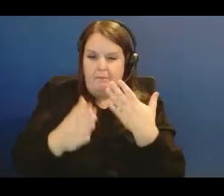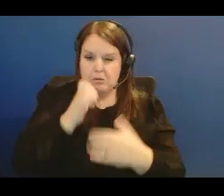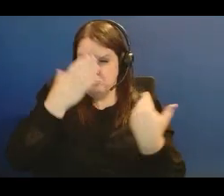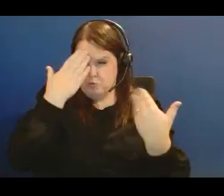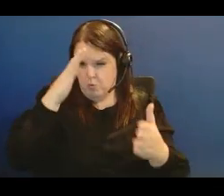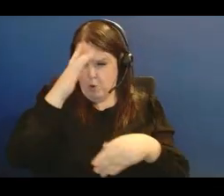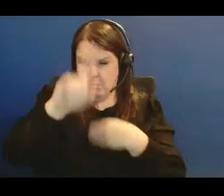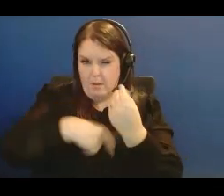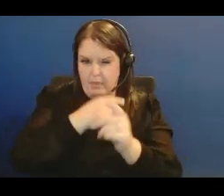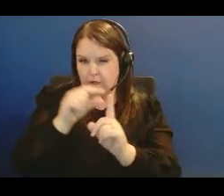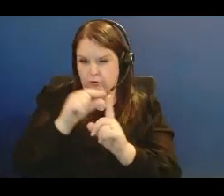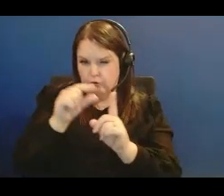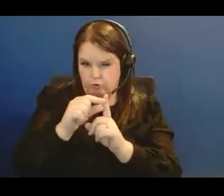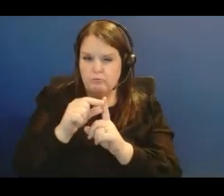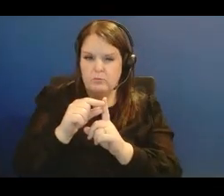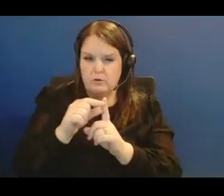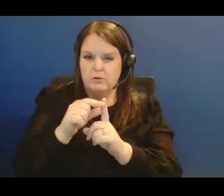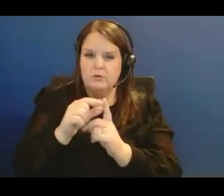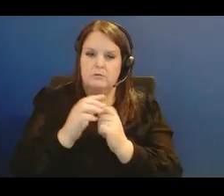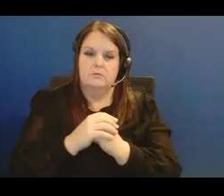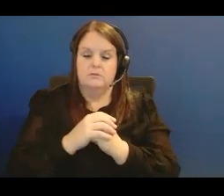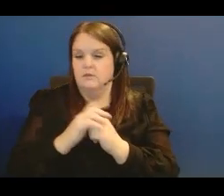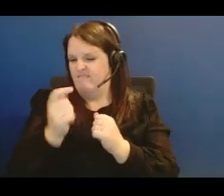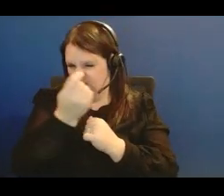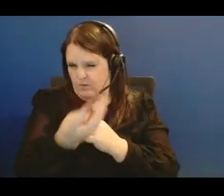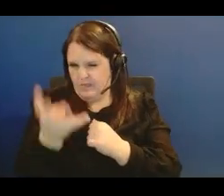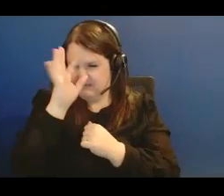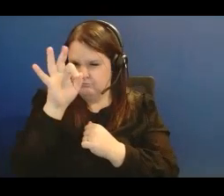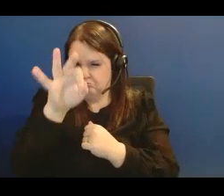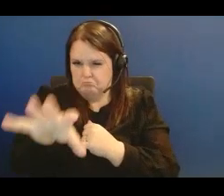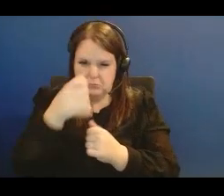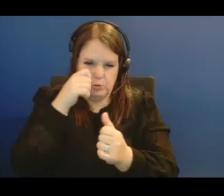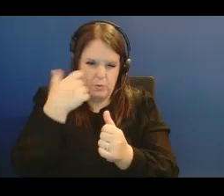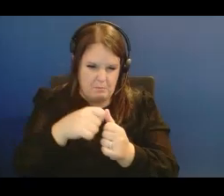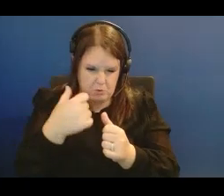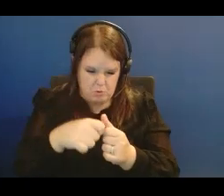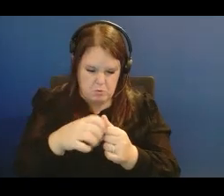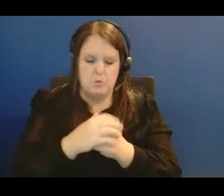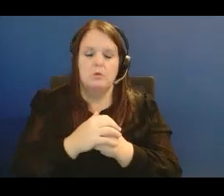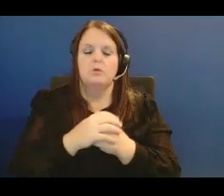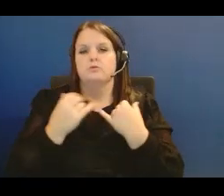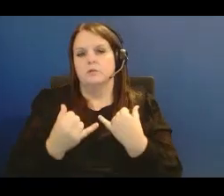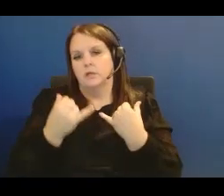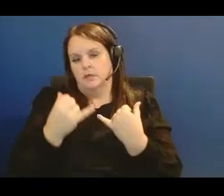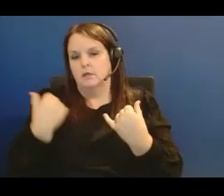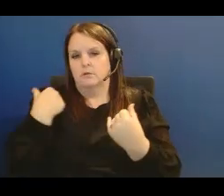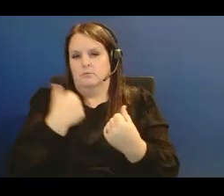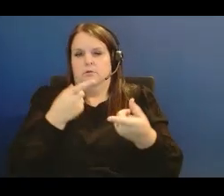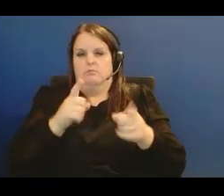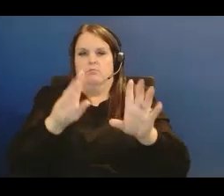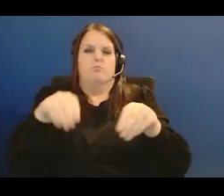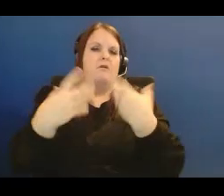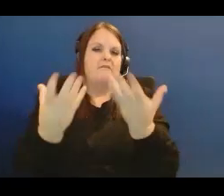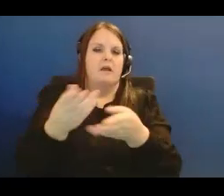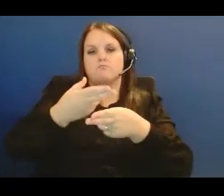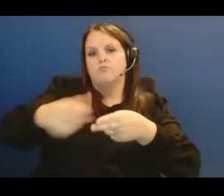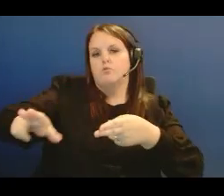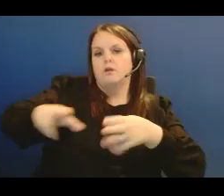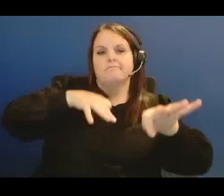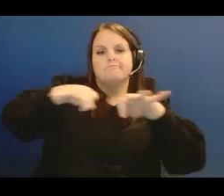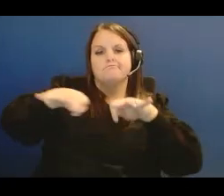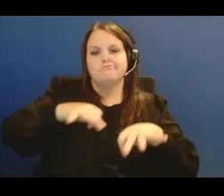that term. So a few things I would like for you to keep in mind today as I provide this brief